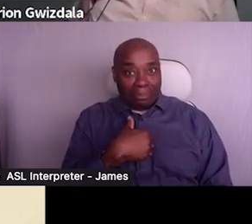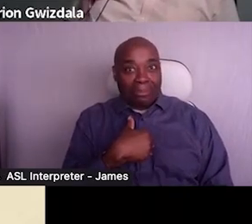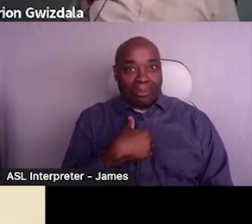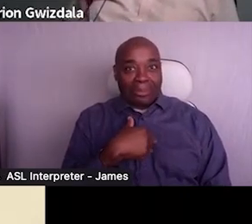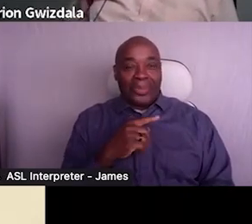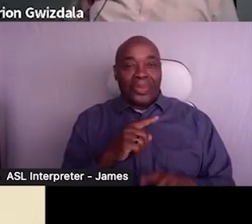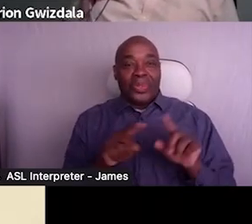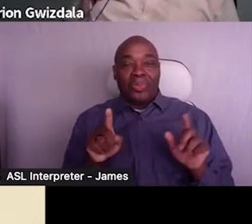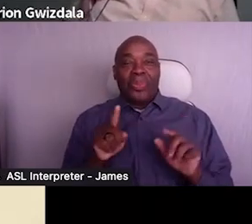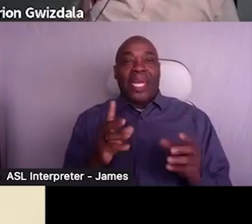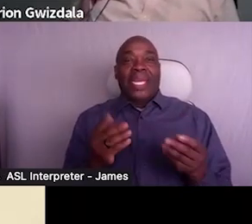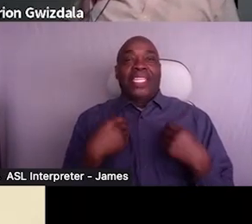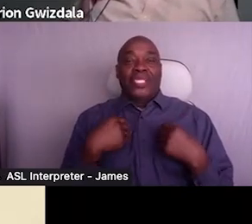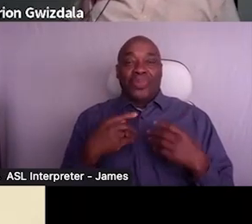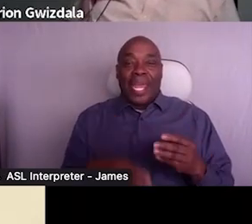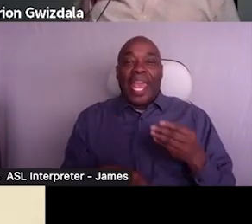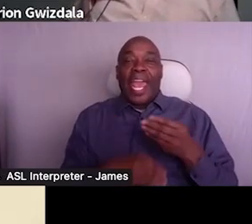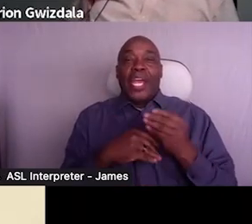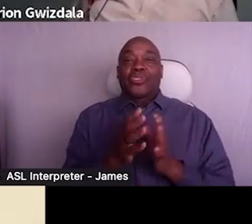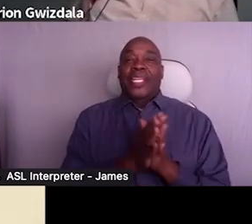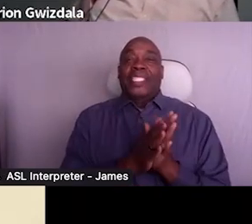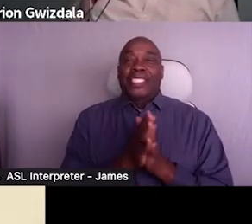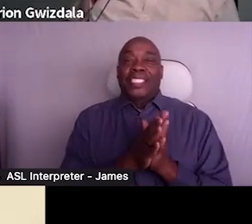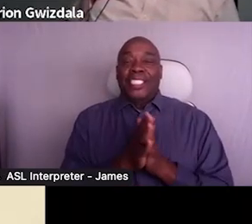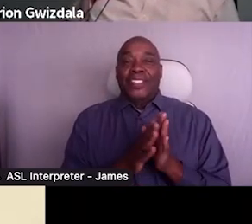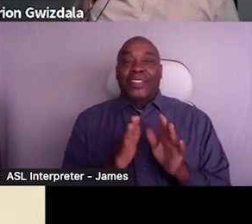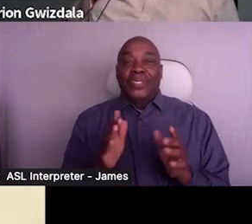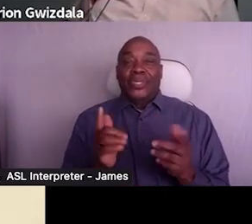gives me an extra incentive to do this program and